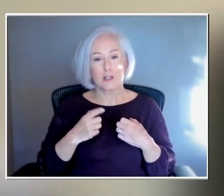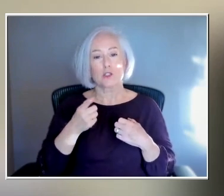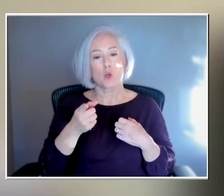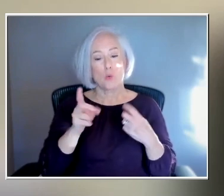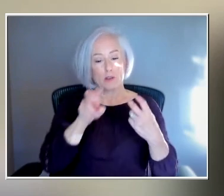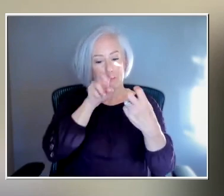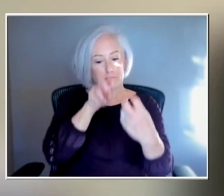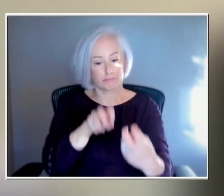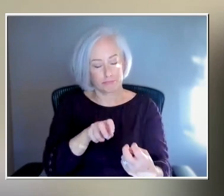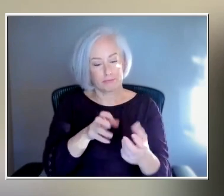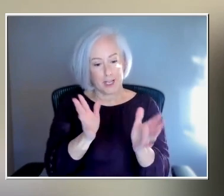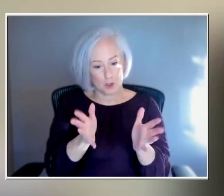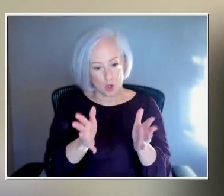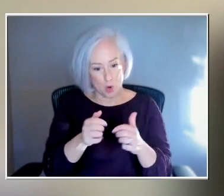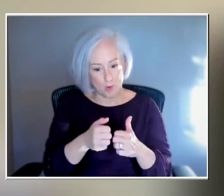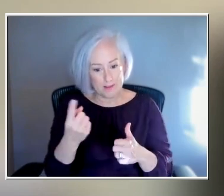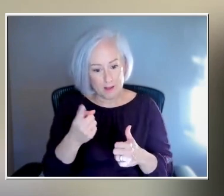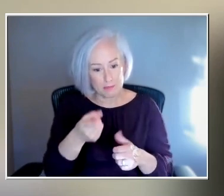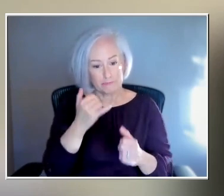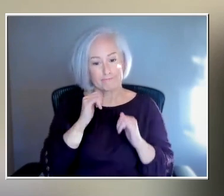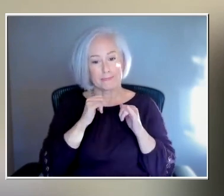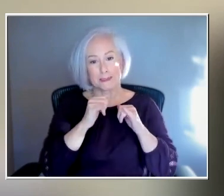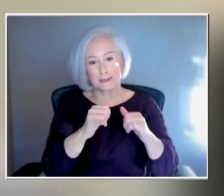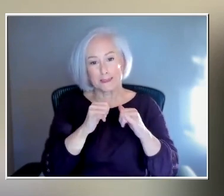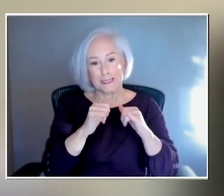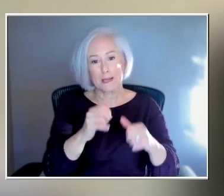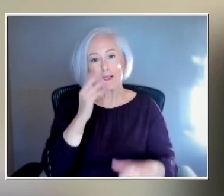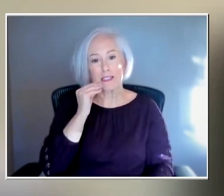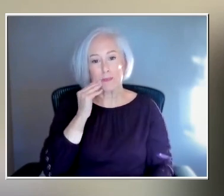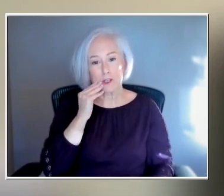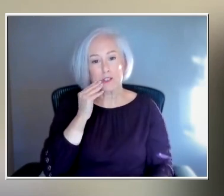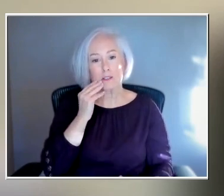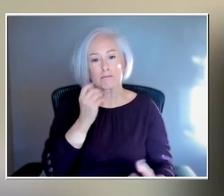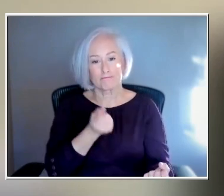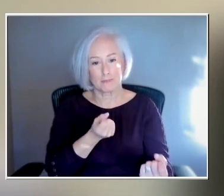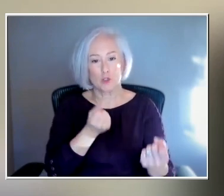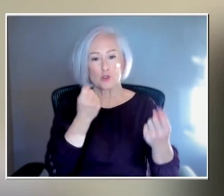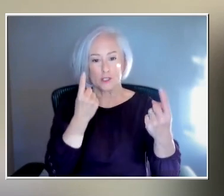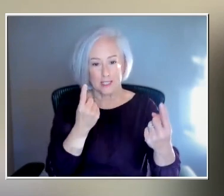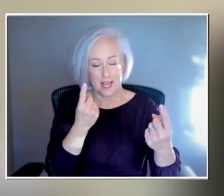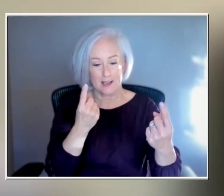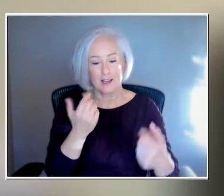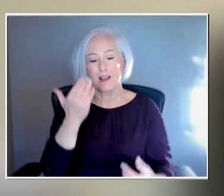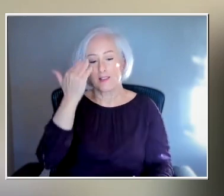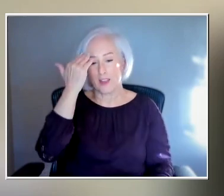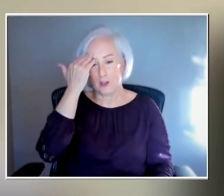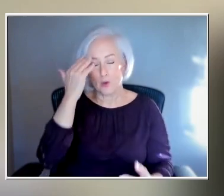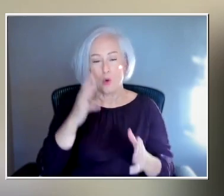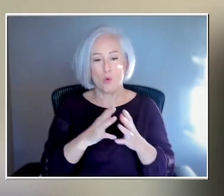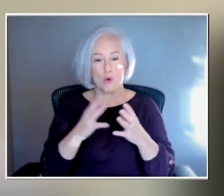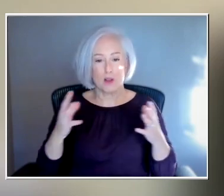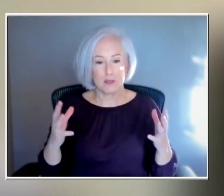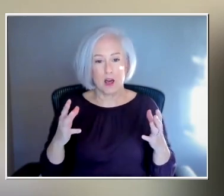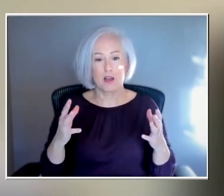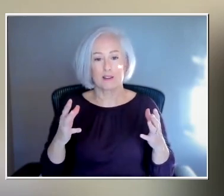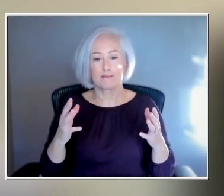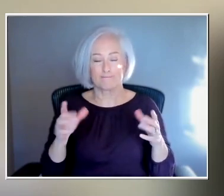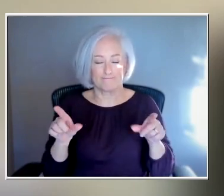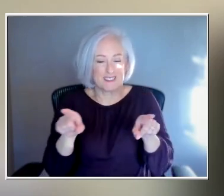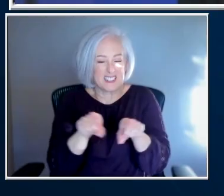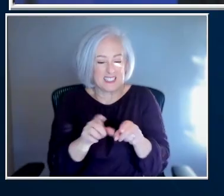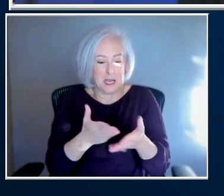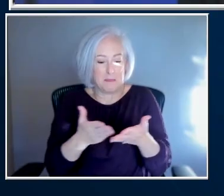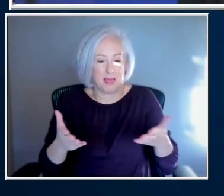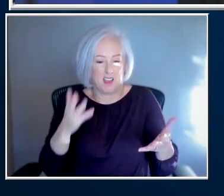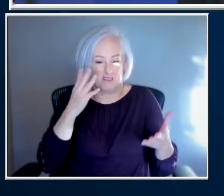understand. Even if it wasn't the same stroke, they've been through a lot of the same things. Sure. And you